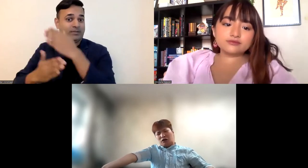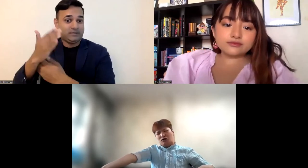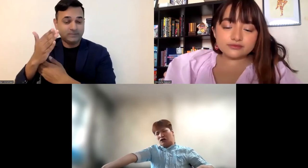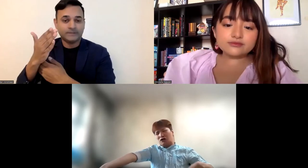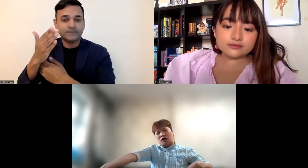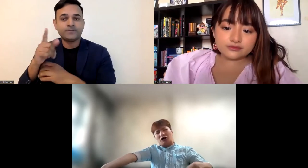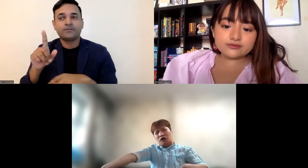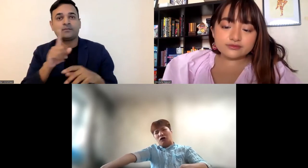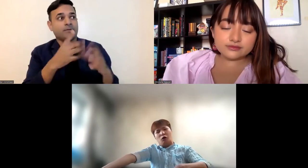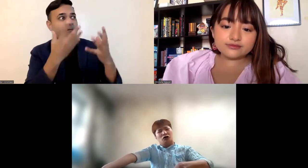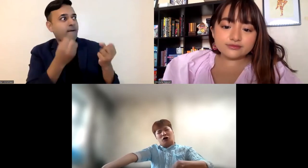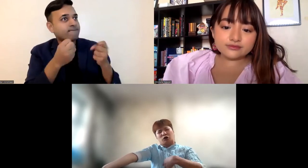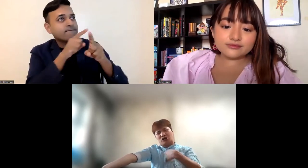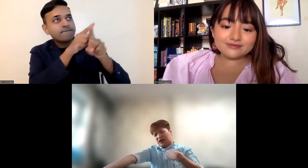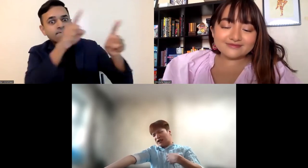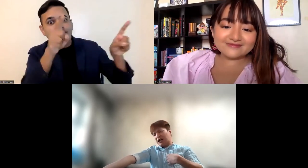developed.